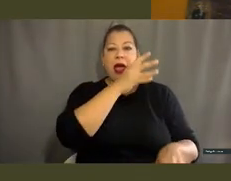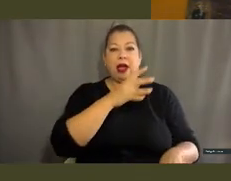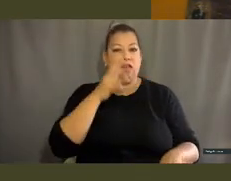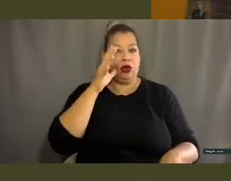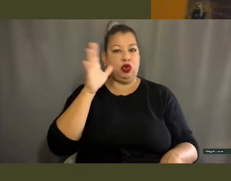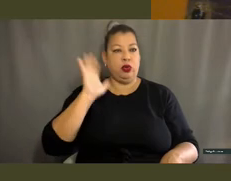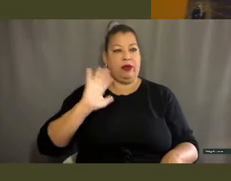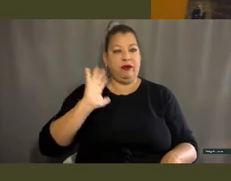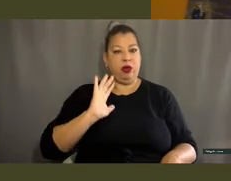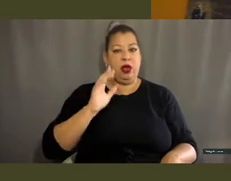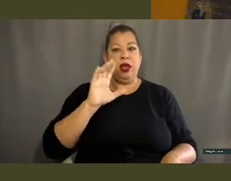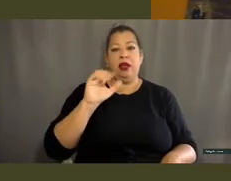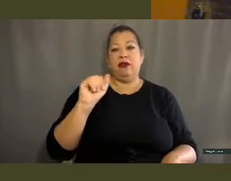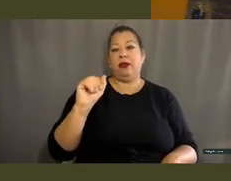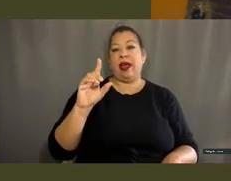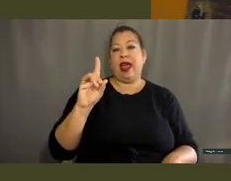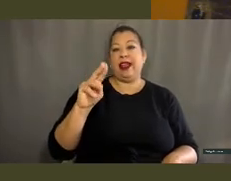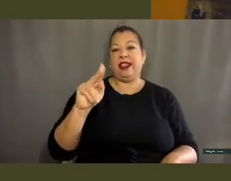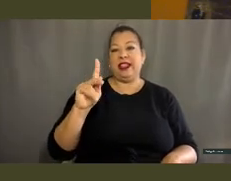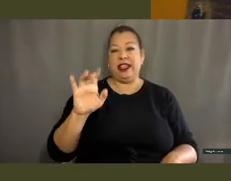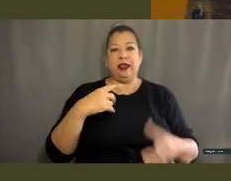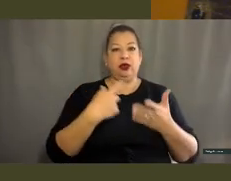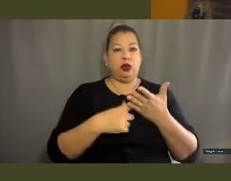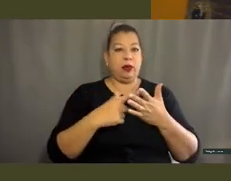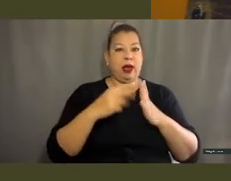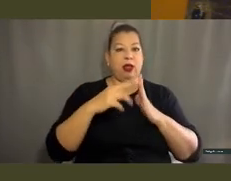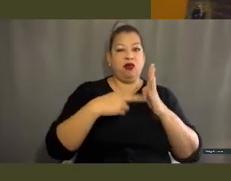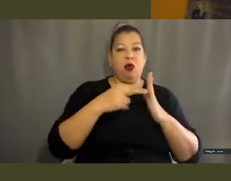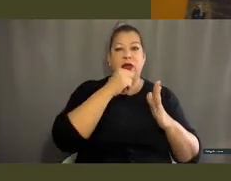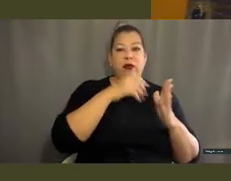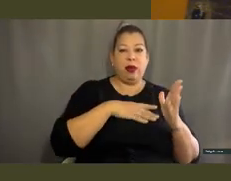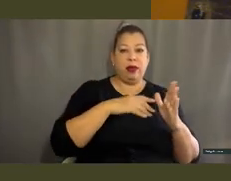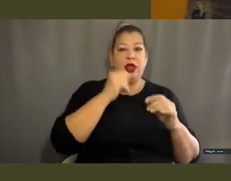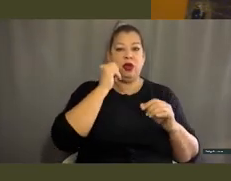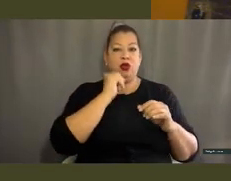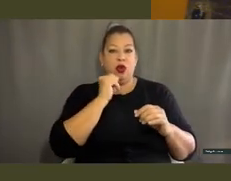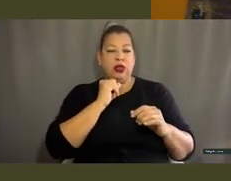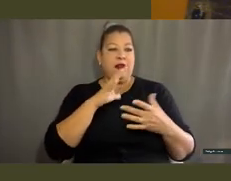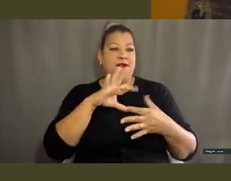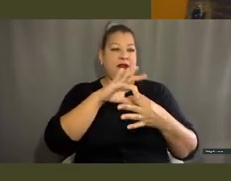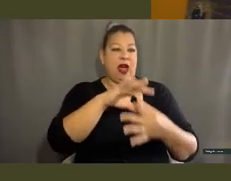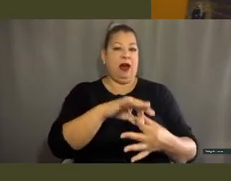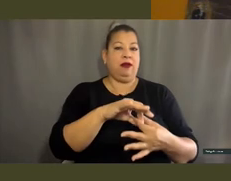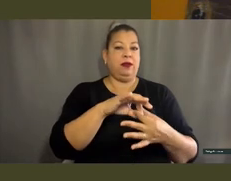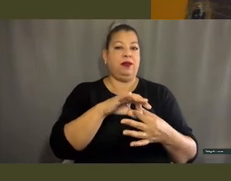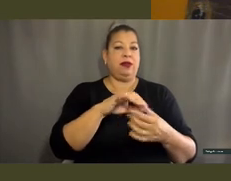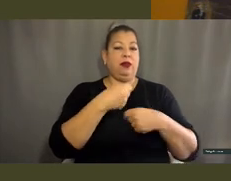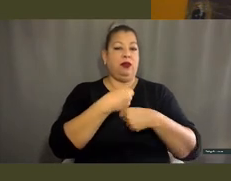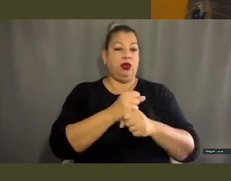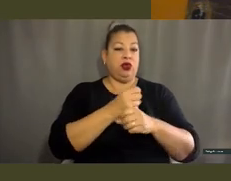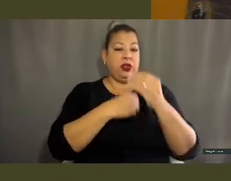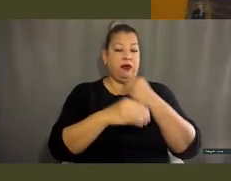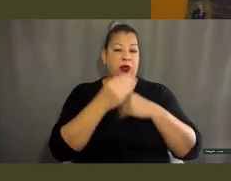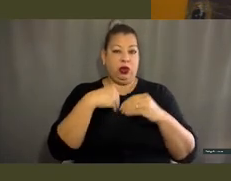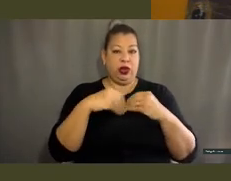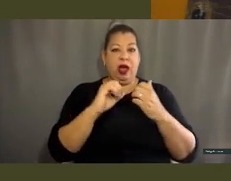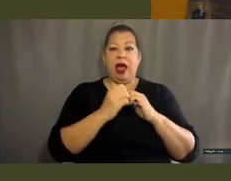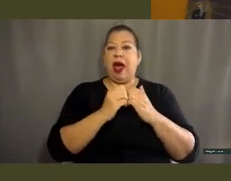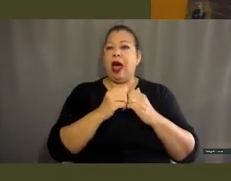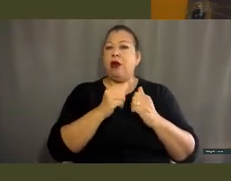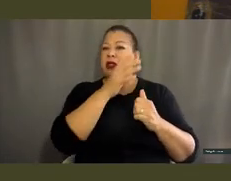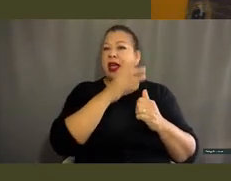Adenike talking about how the role of women and girls in producing food. How is agriculture